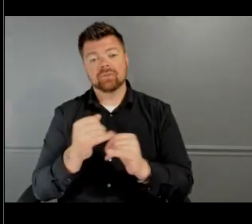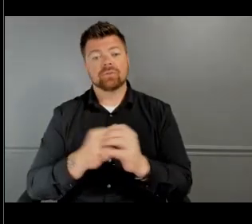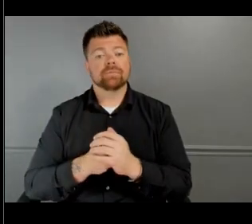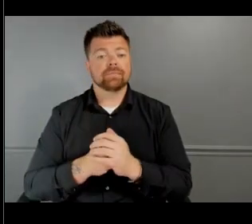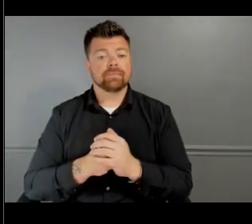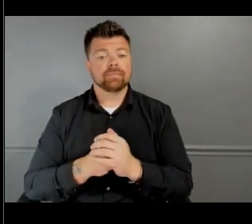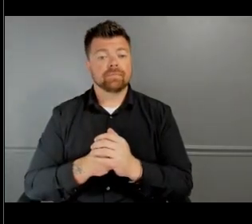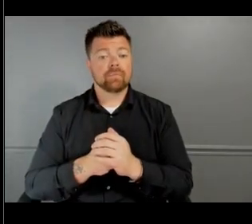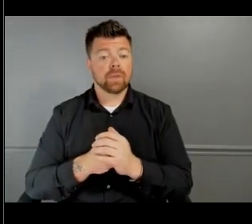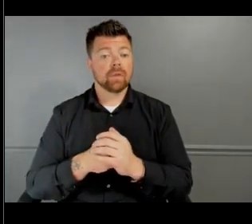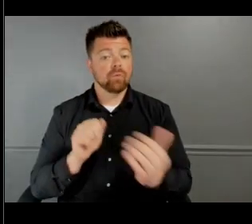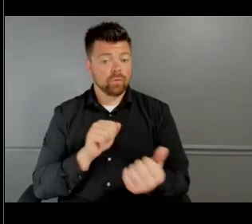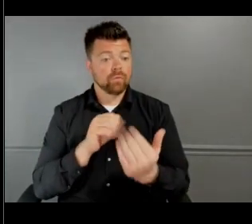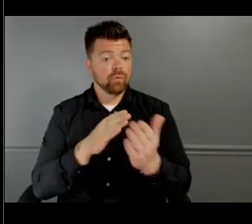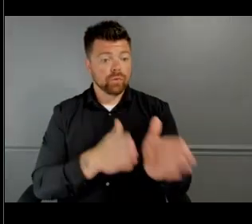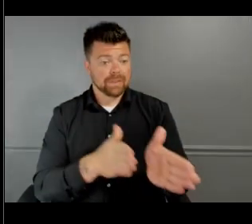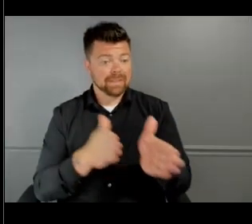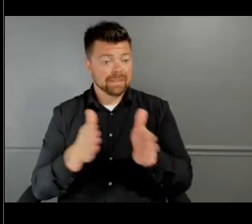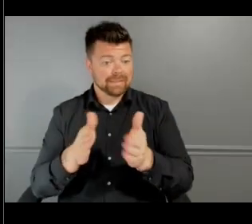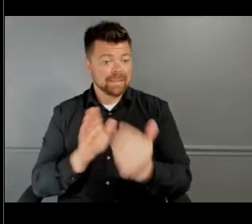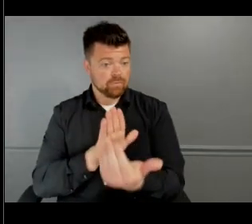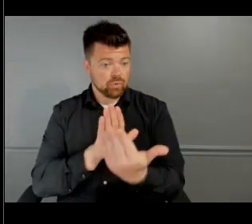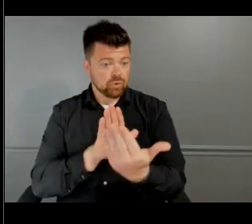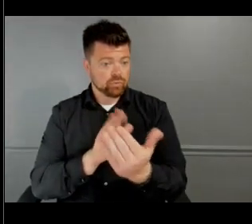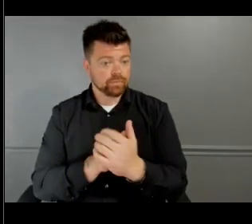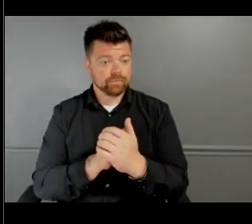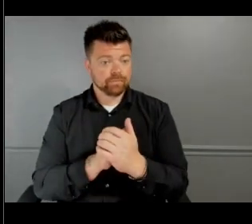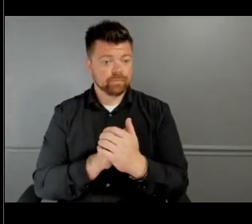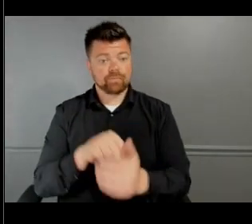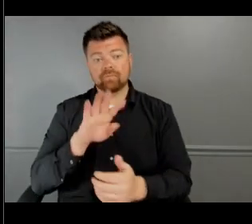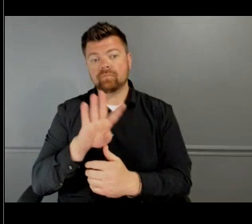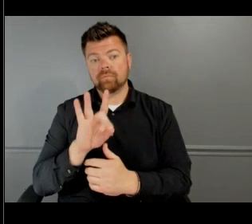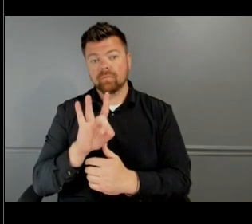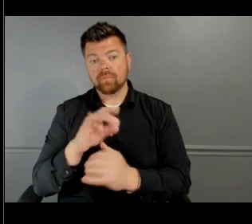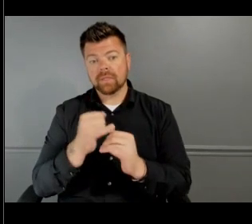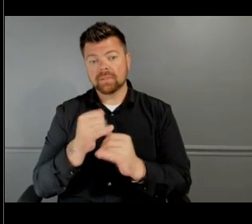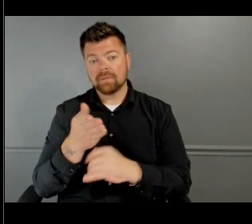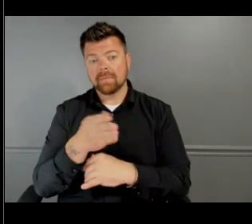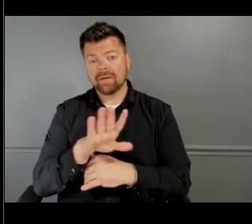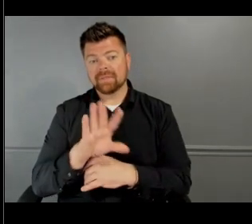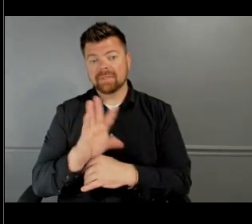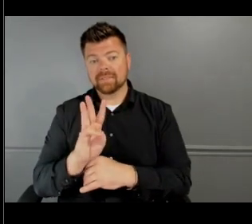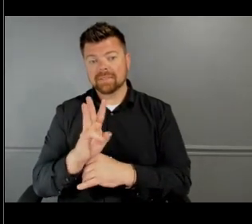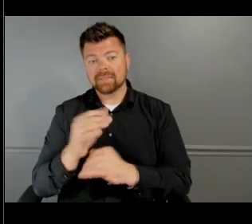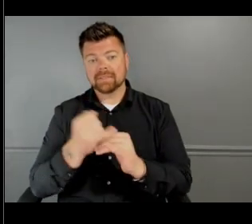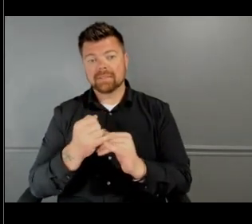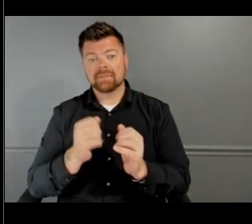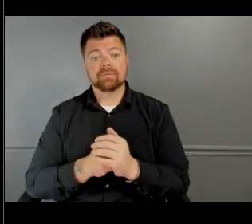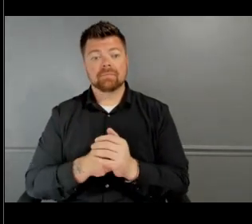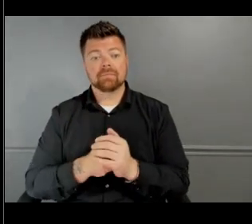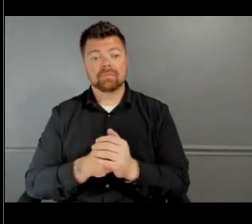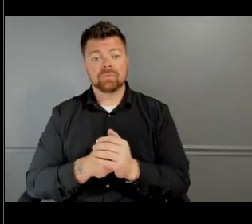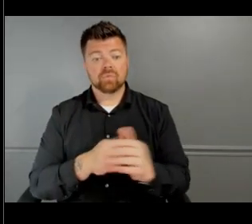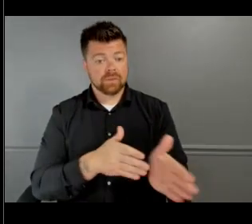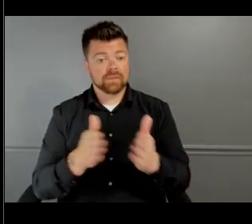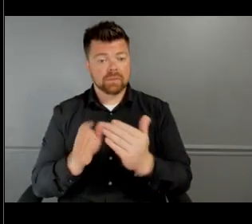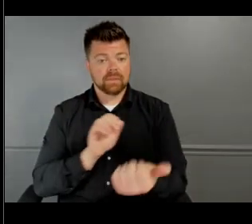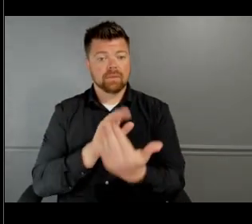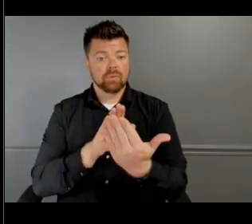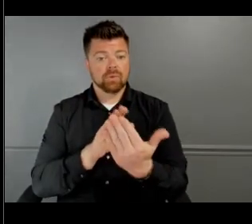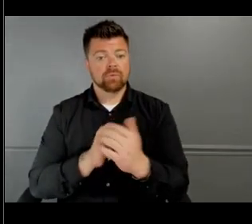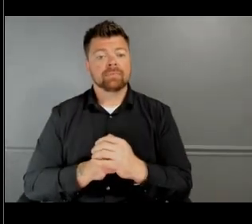inches for a forward and side approach, 48 inches by 56 inches for a